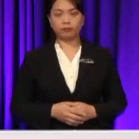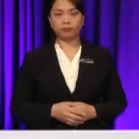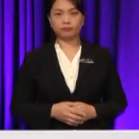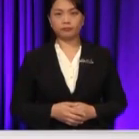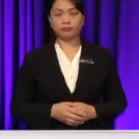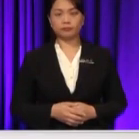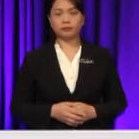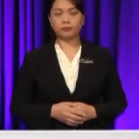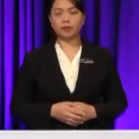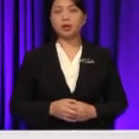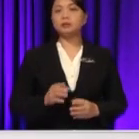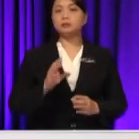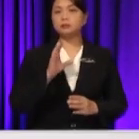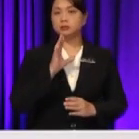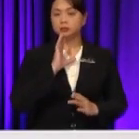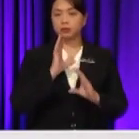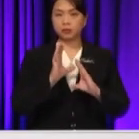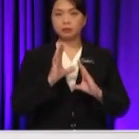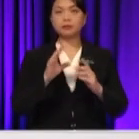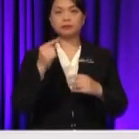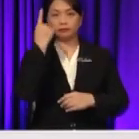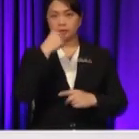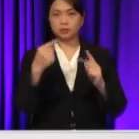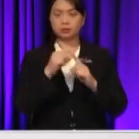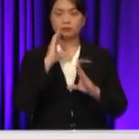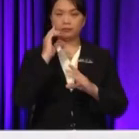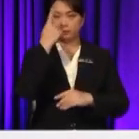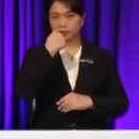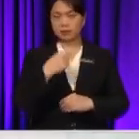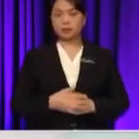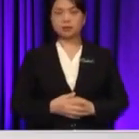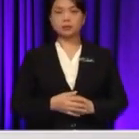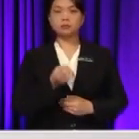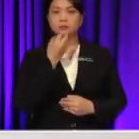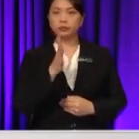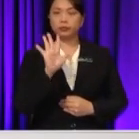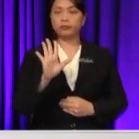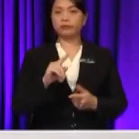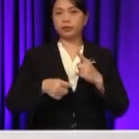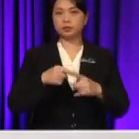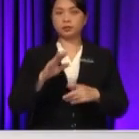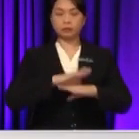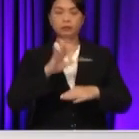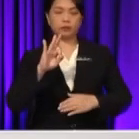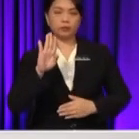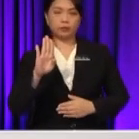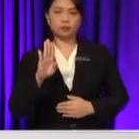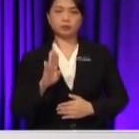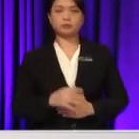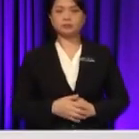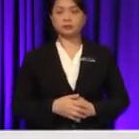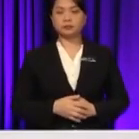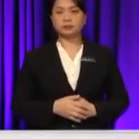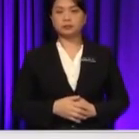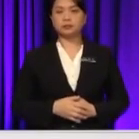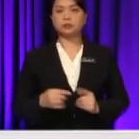Talking face to face. Would you tell your friend a secret on Facebook or wait until you meet them?